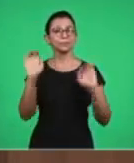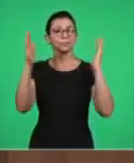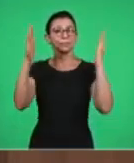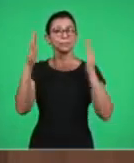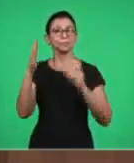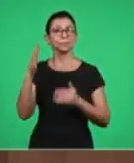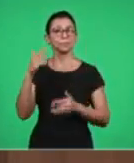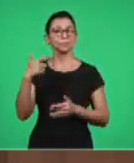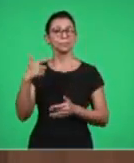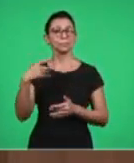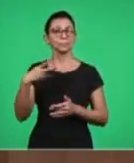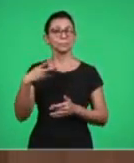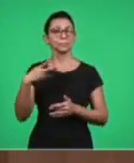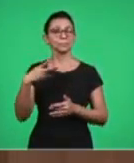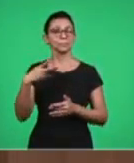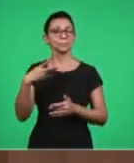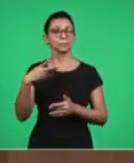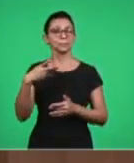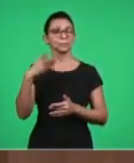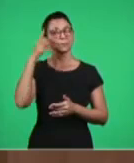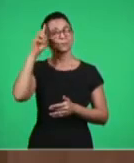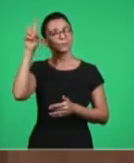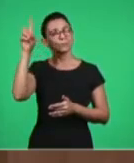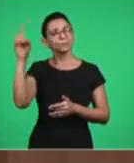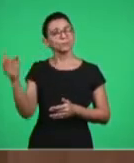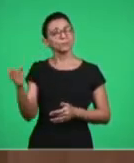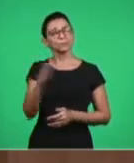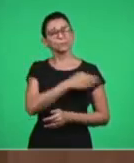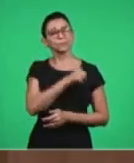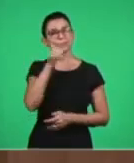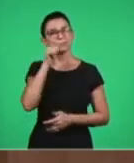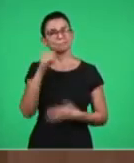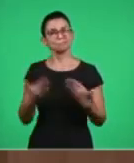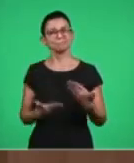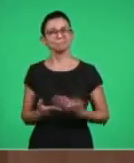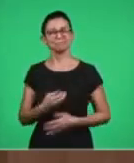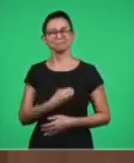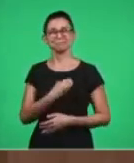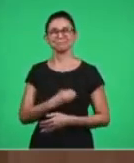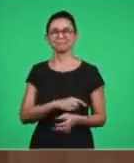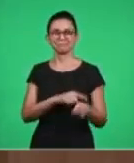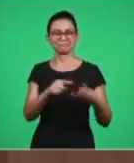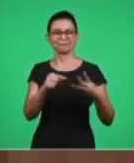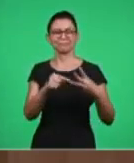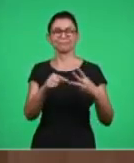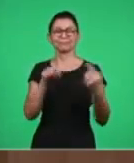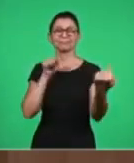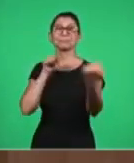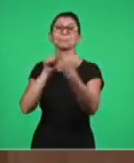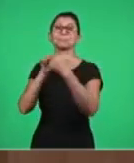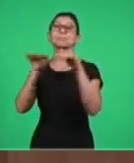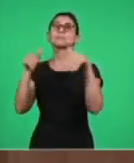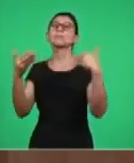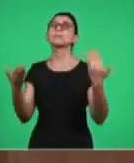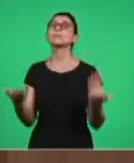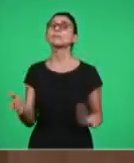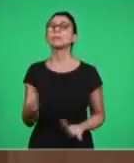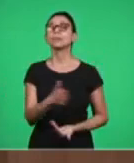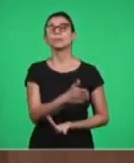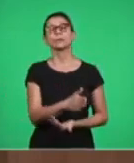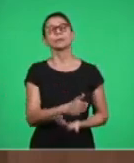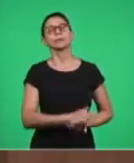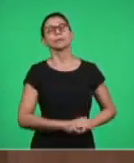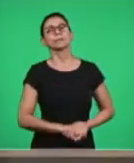of November. So we are going to have a participation of a sister that is going to say what is going to be this third